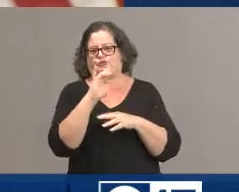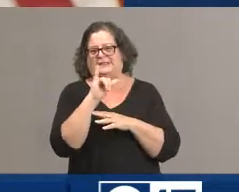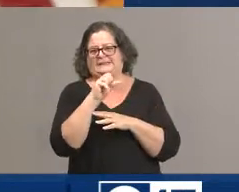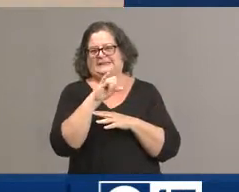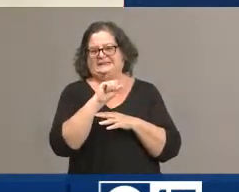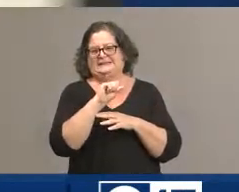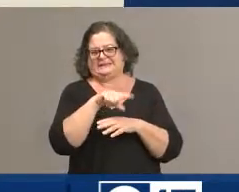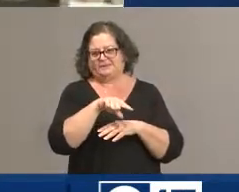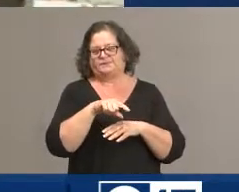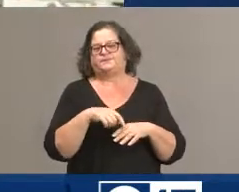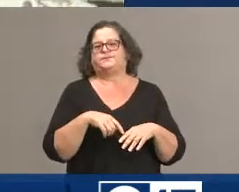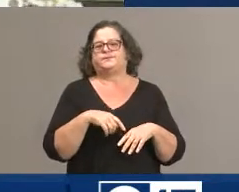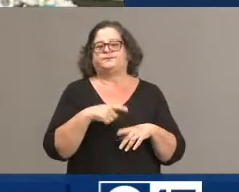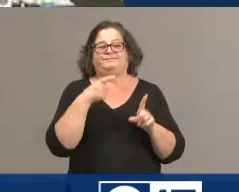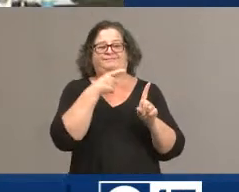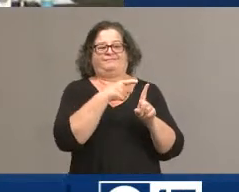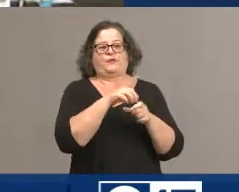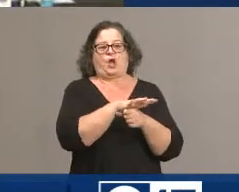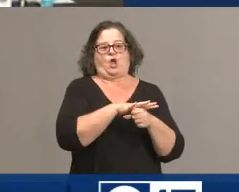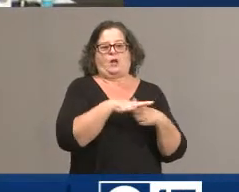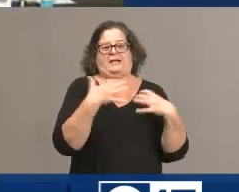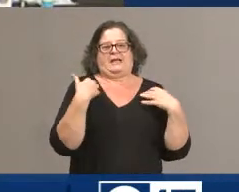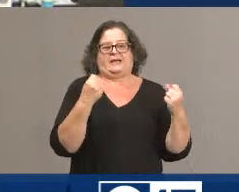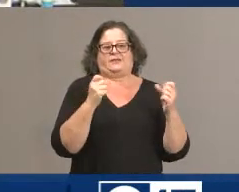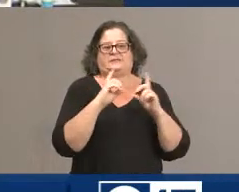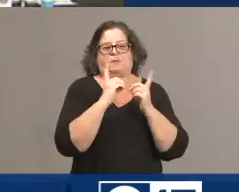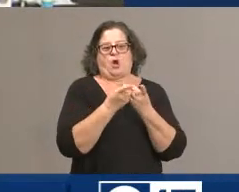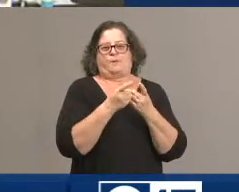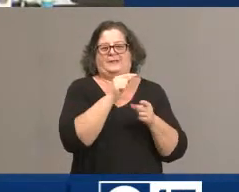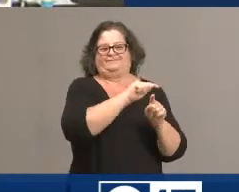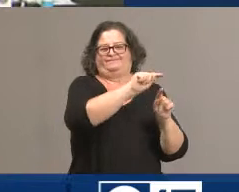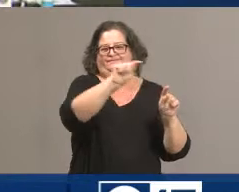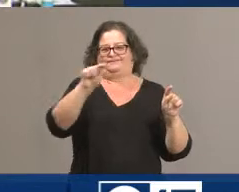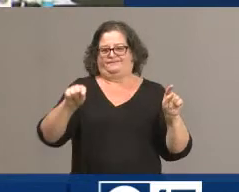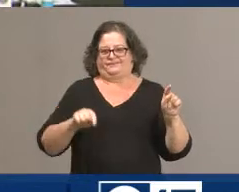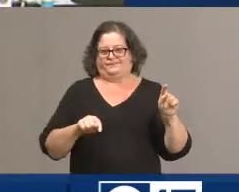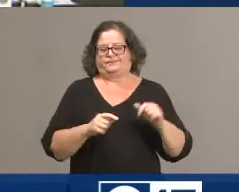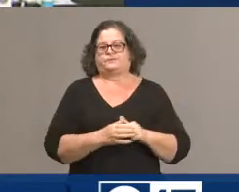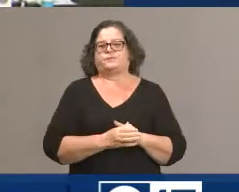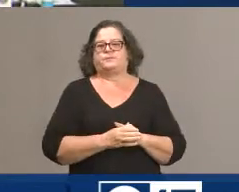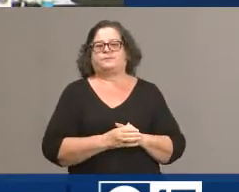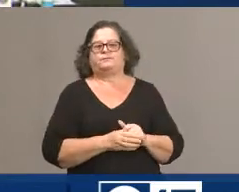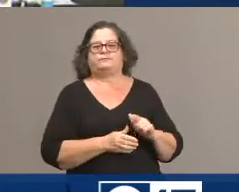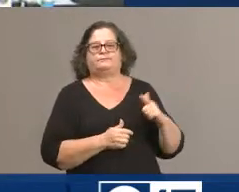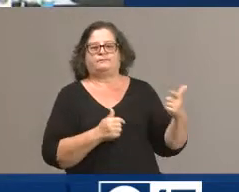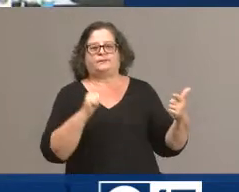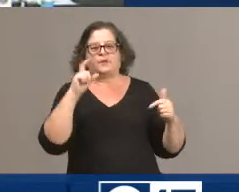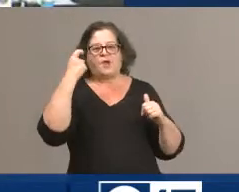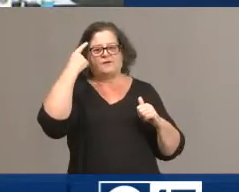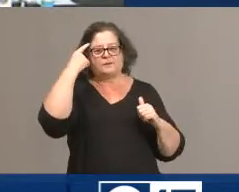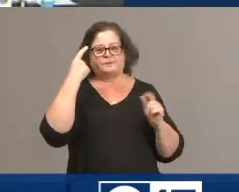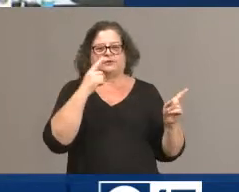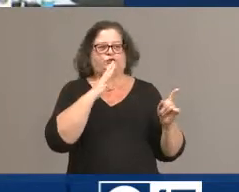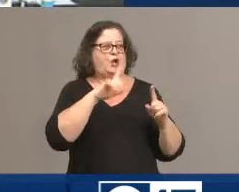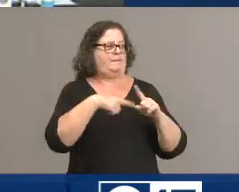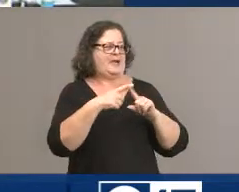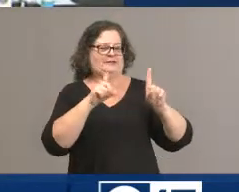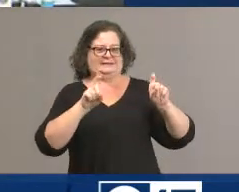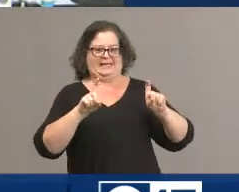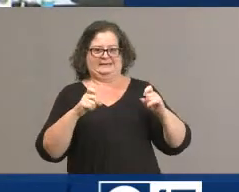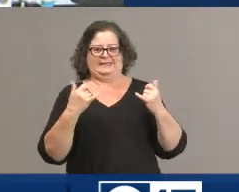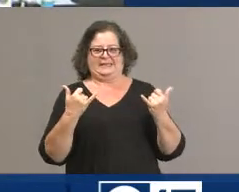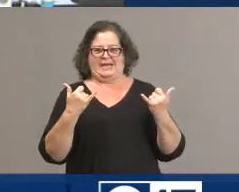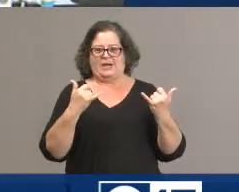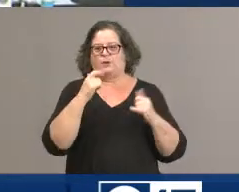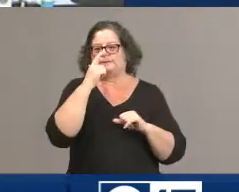Let's talk about testing in Arizona and our focus on testing and the information that it shows us. In